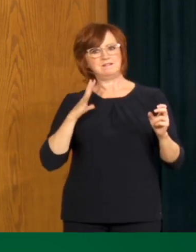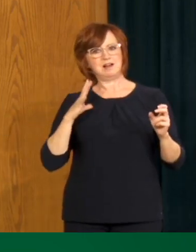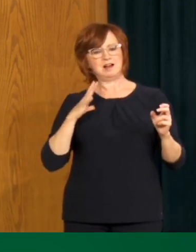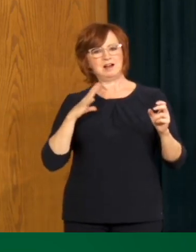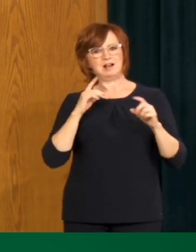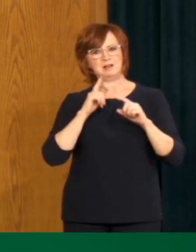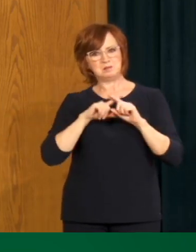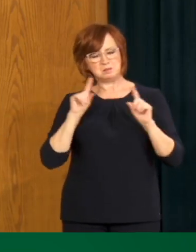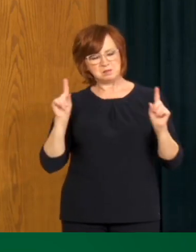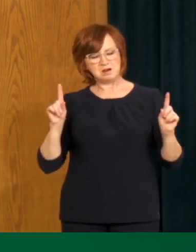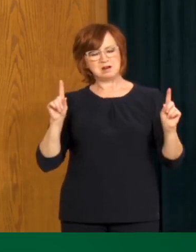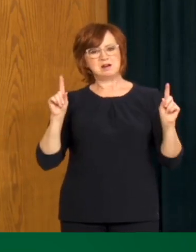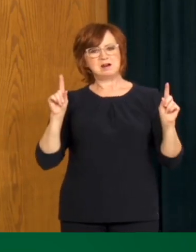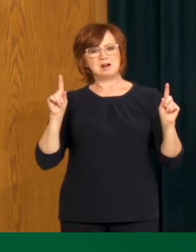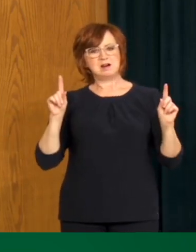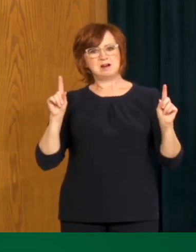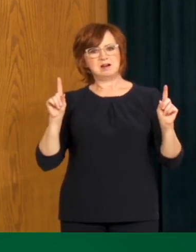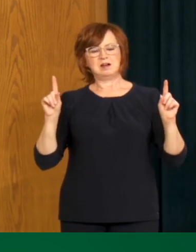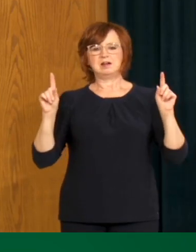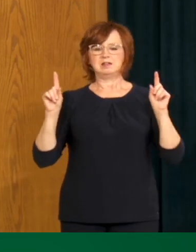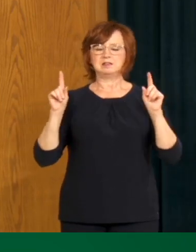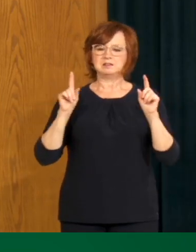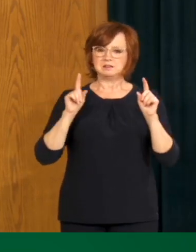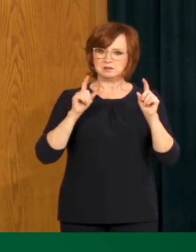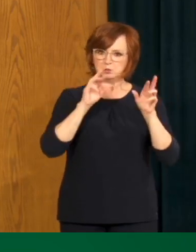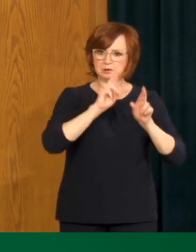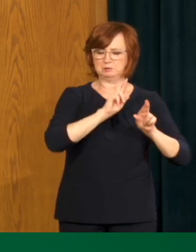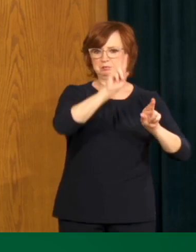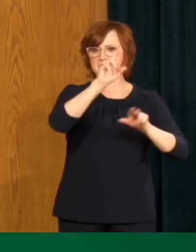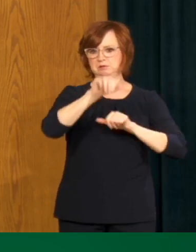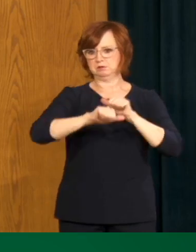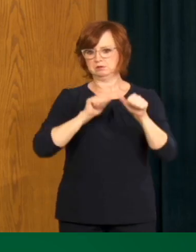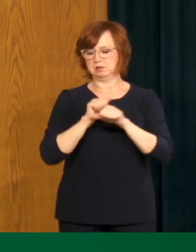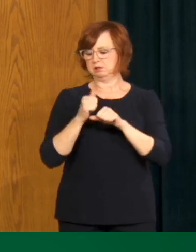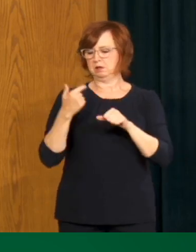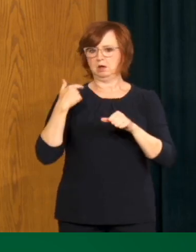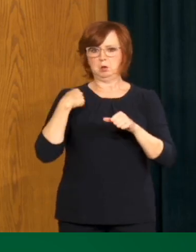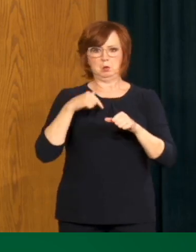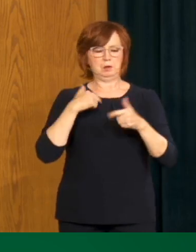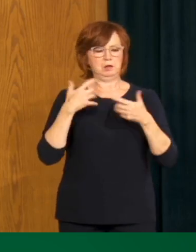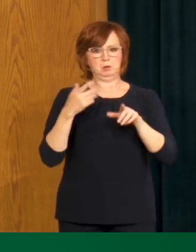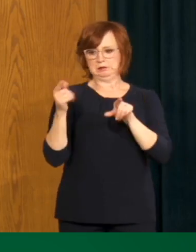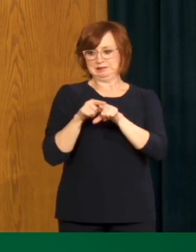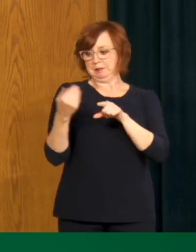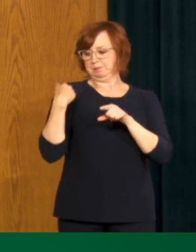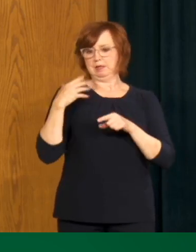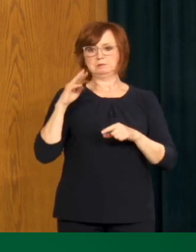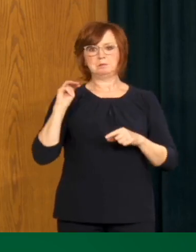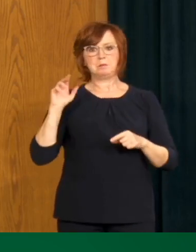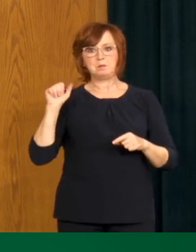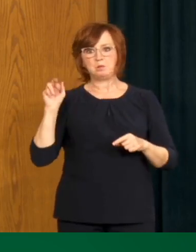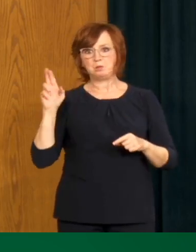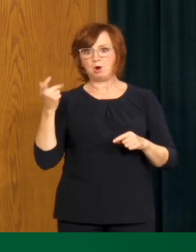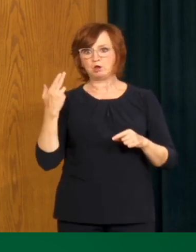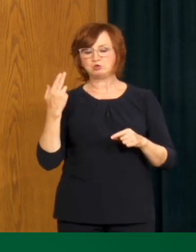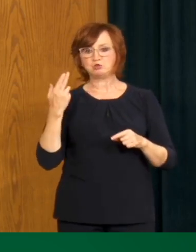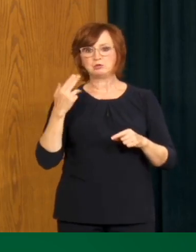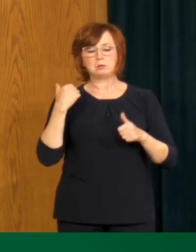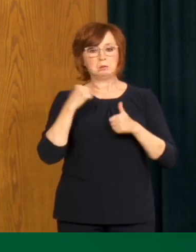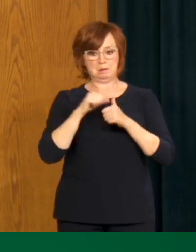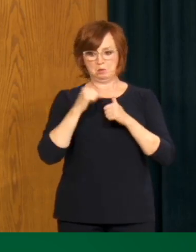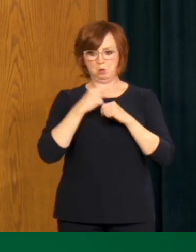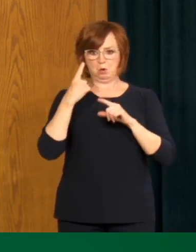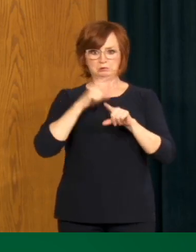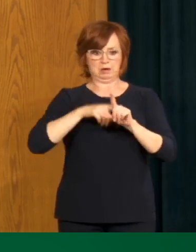forward, and not have the super spreader events that we saw in March, April, where if 50 people came to a gathering, 25 people